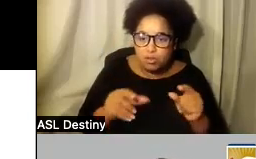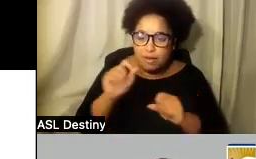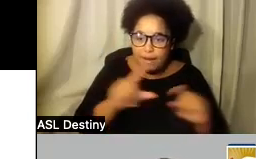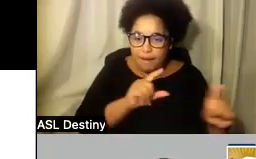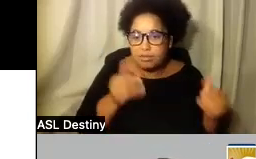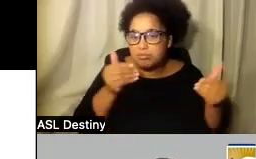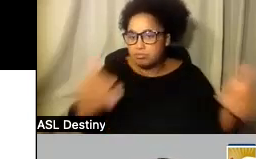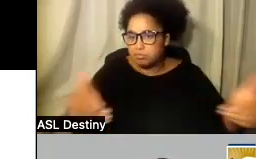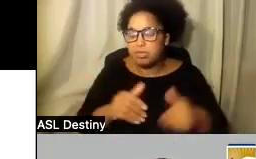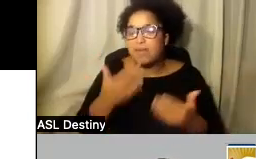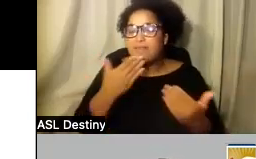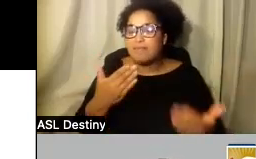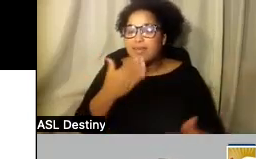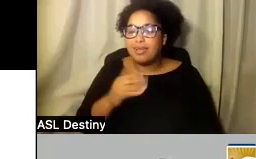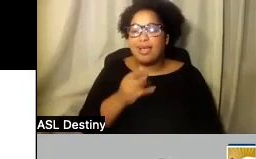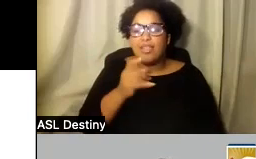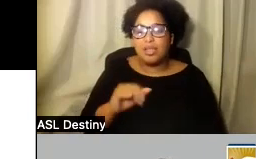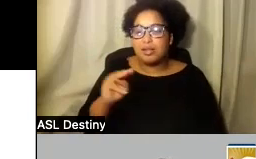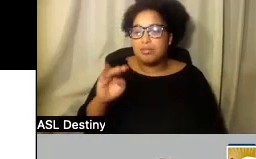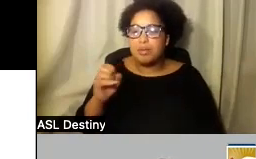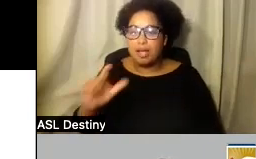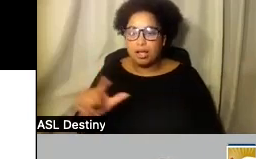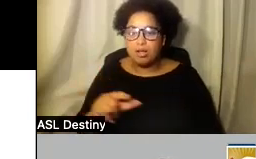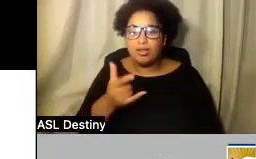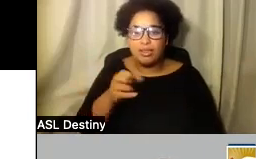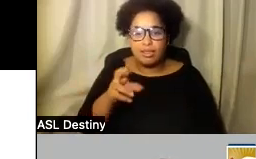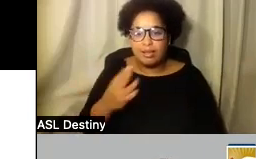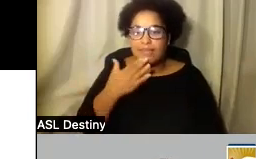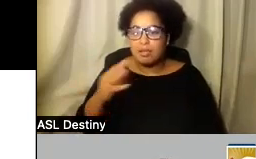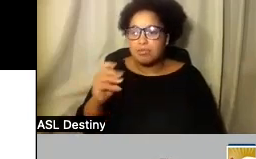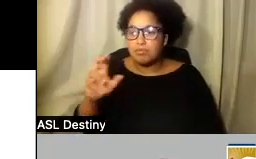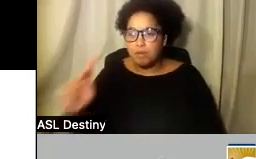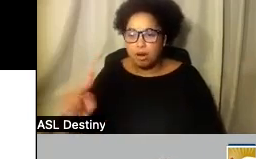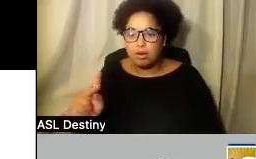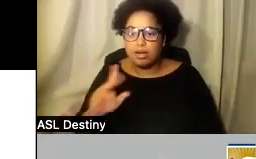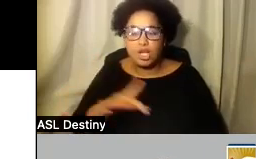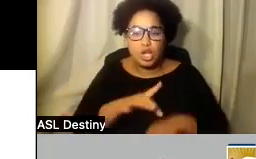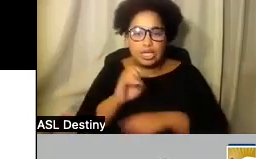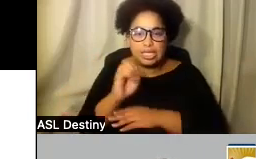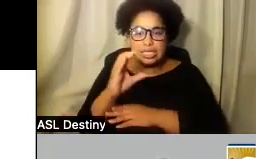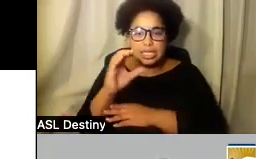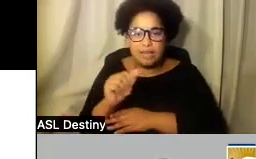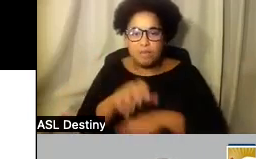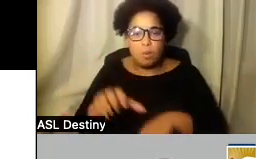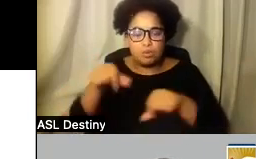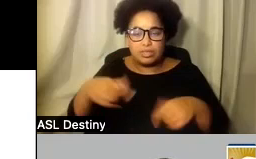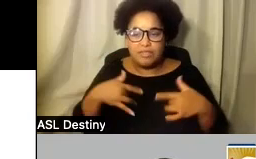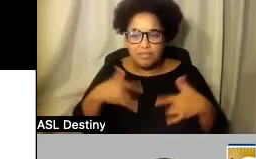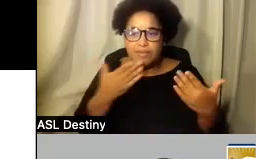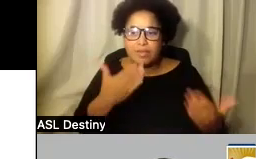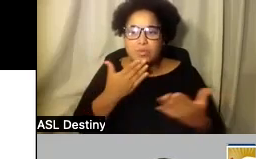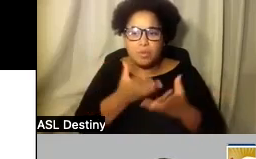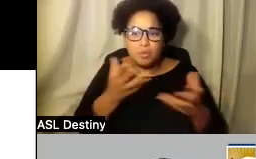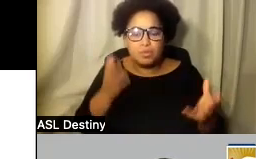Anthony, Michael, and Glenn, and also Mark and the Earthquake Country Alliance for hosting this. This is great. We